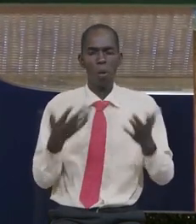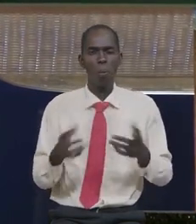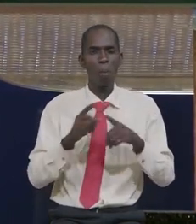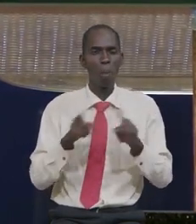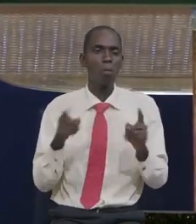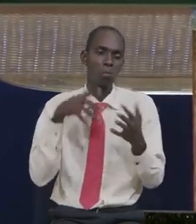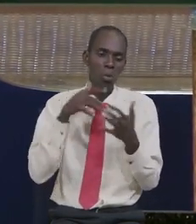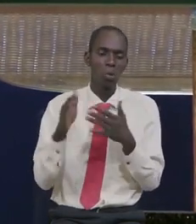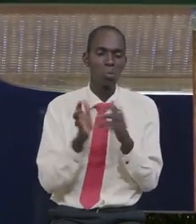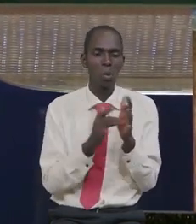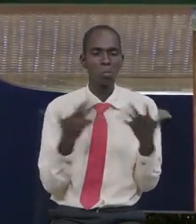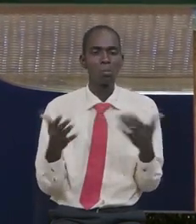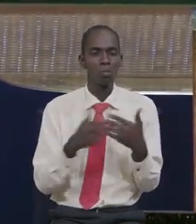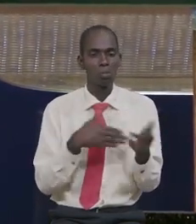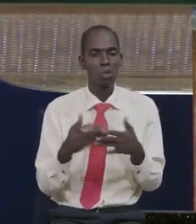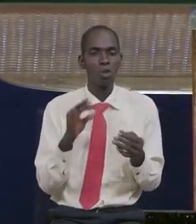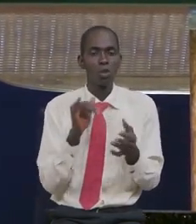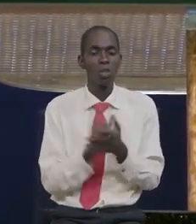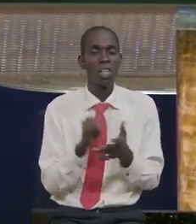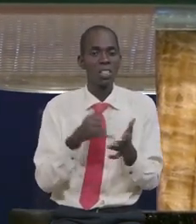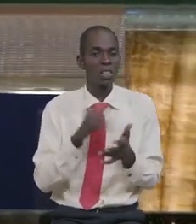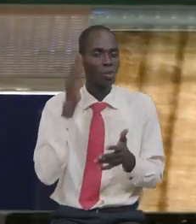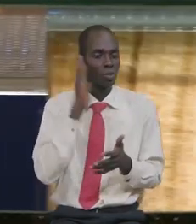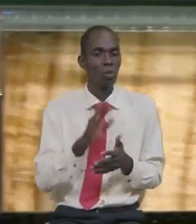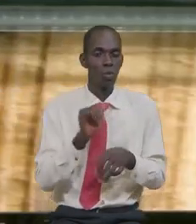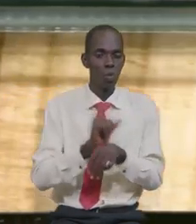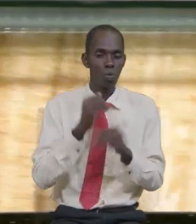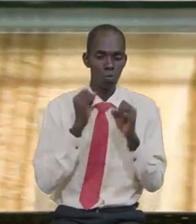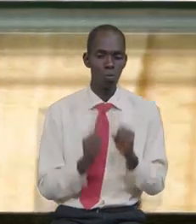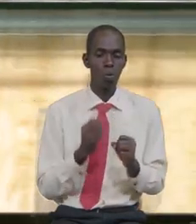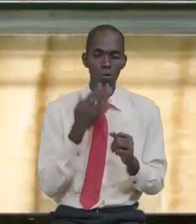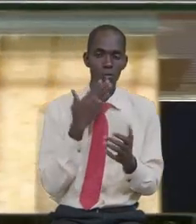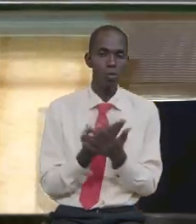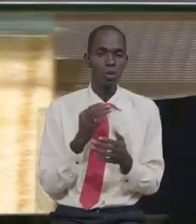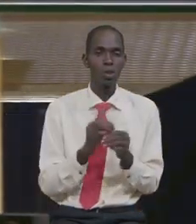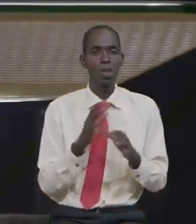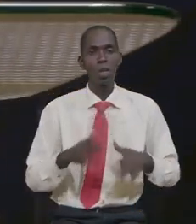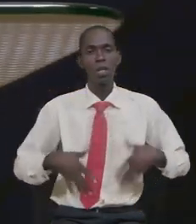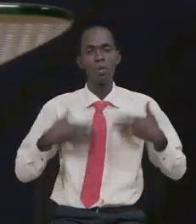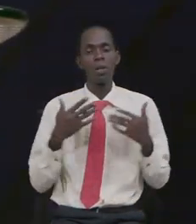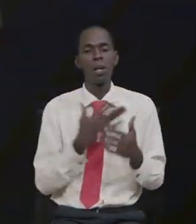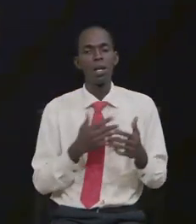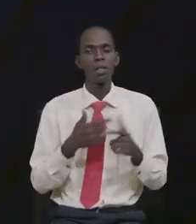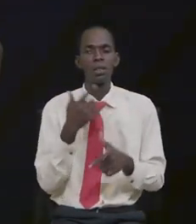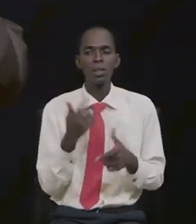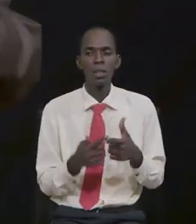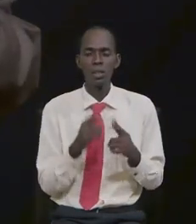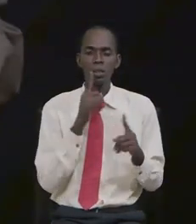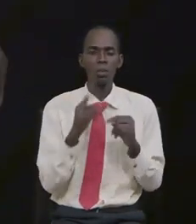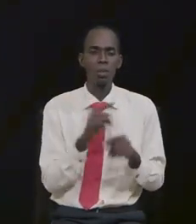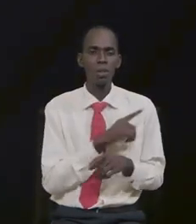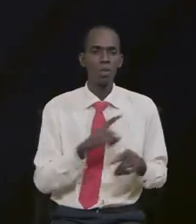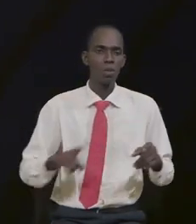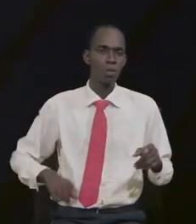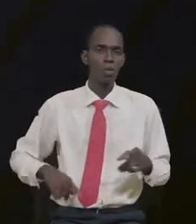well, that it will be applicable to your life. And then speak the Lord to Paul in the night